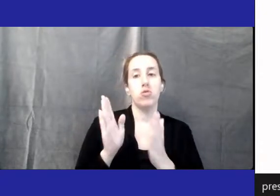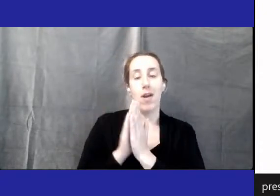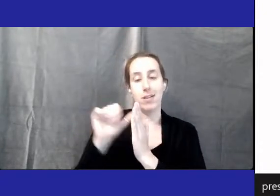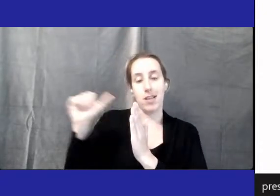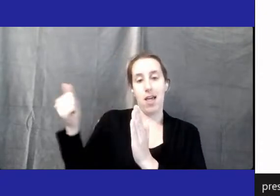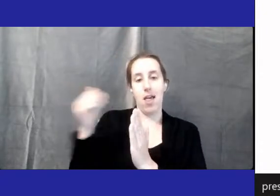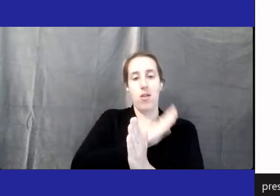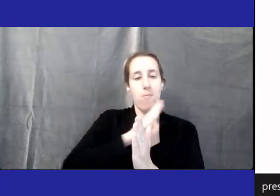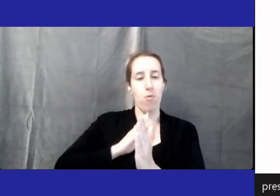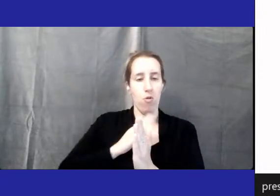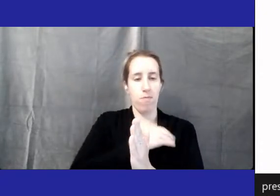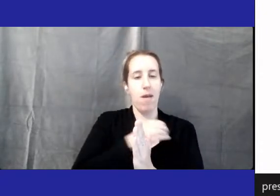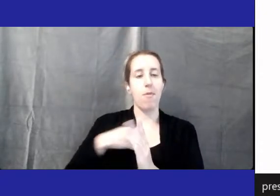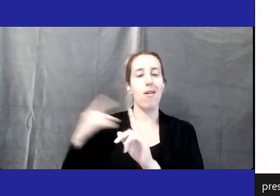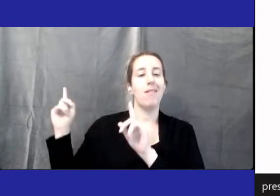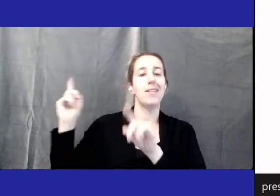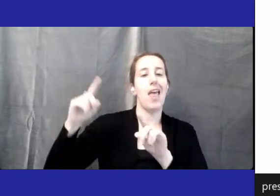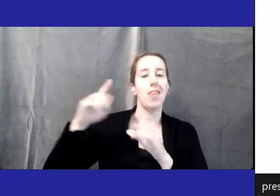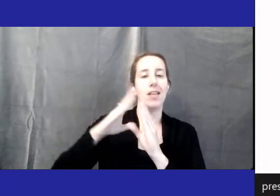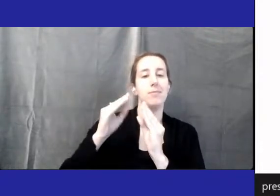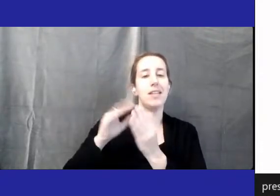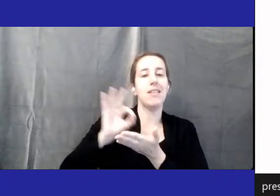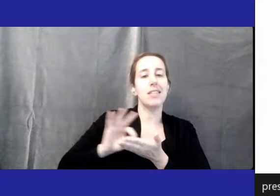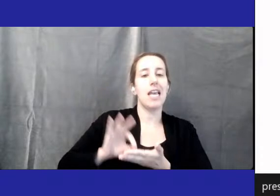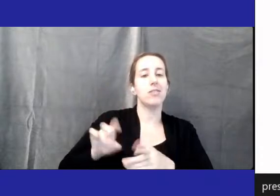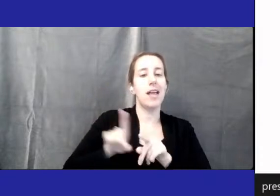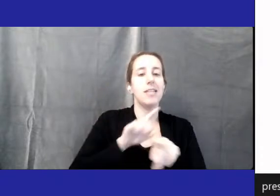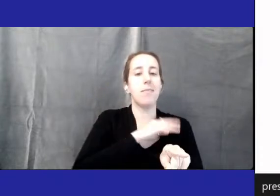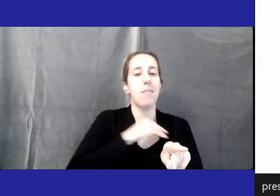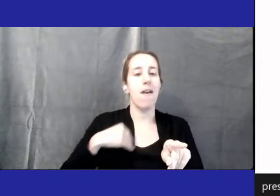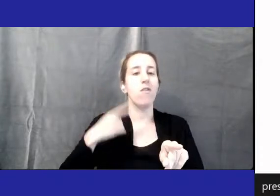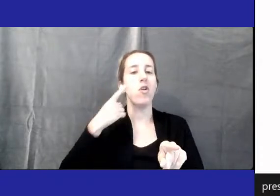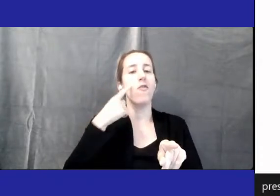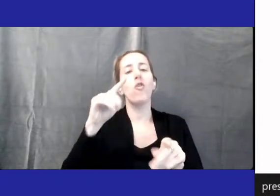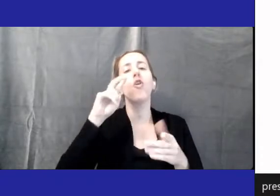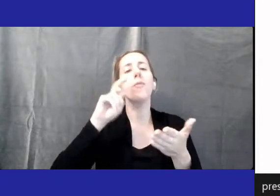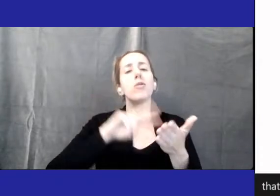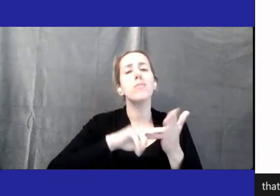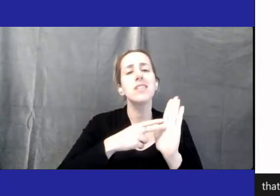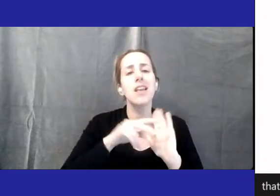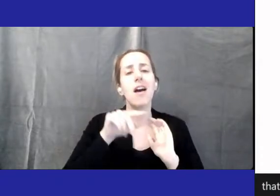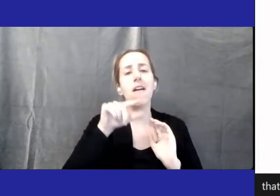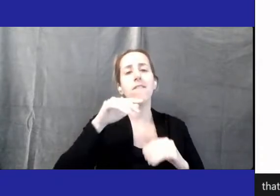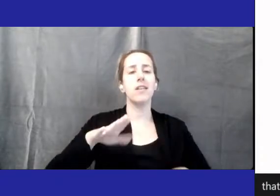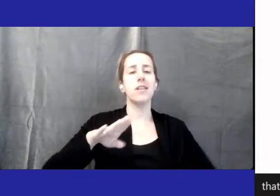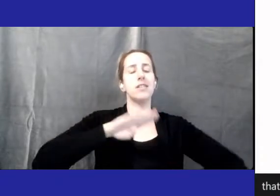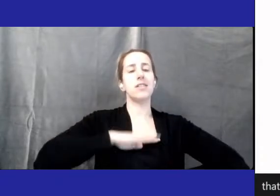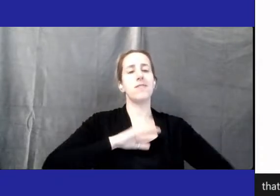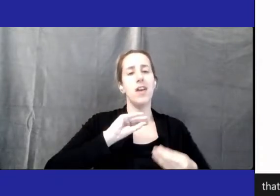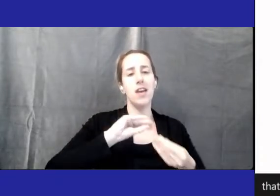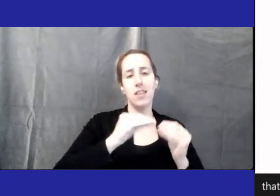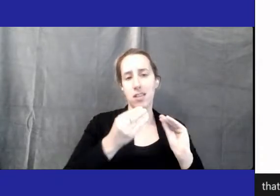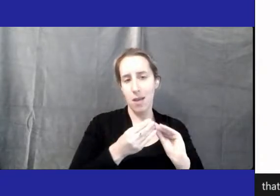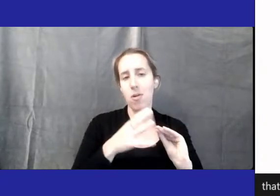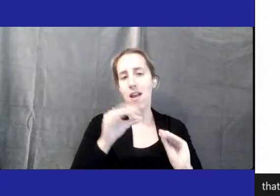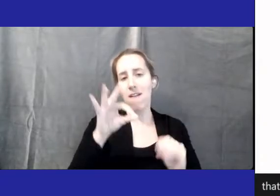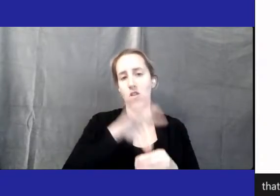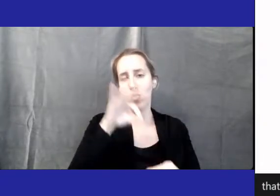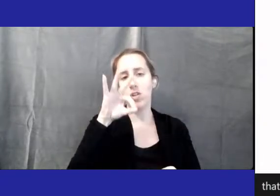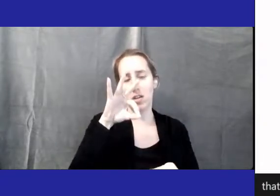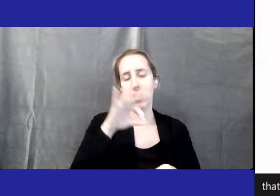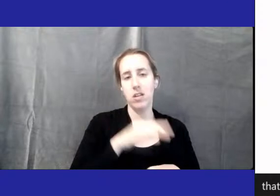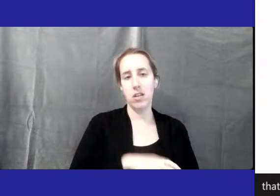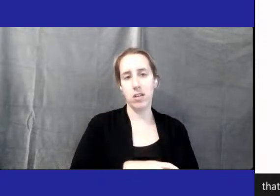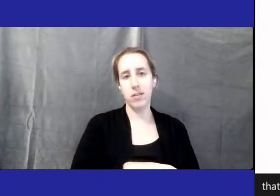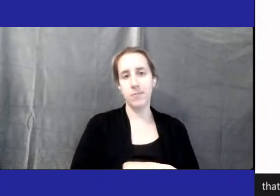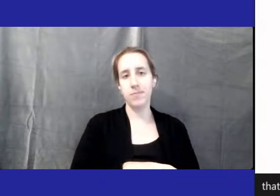and be counted as a member for purposes of quorum and voting. For the record, Jose Pagan delegated Jackie Rowe Adams. Jackie, thank